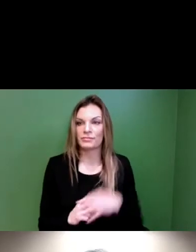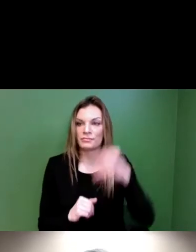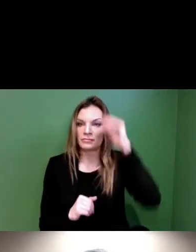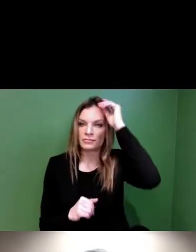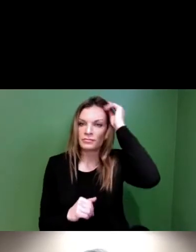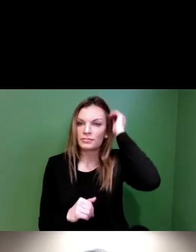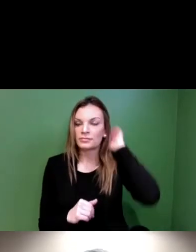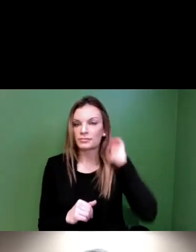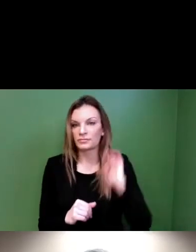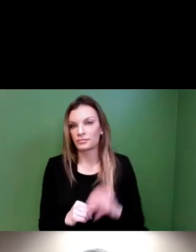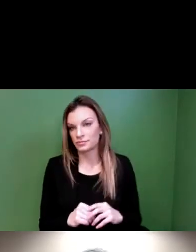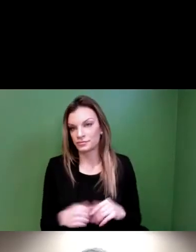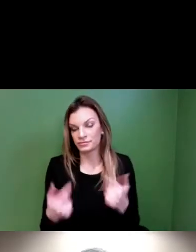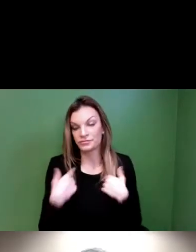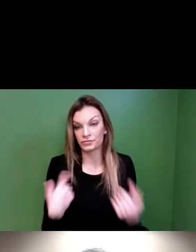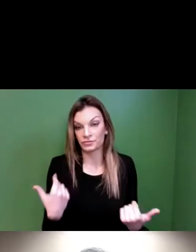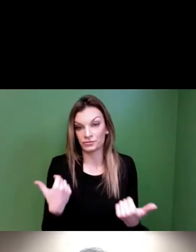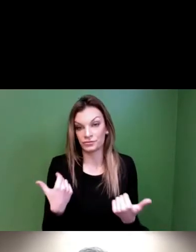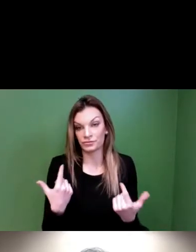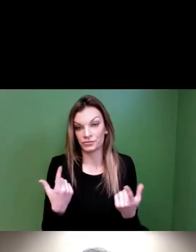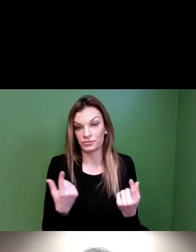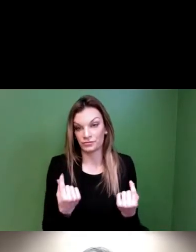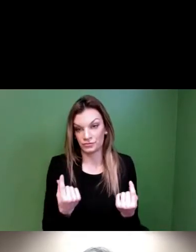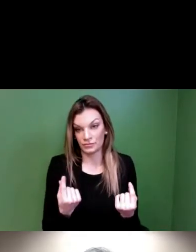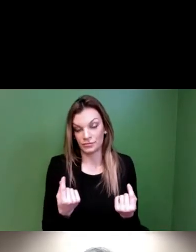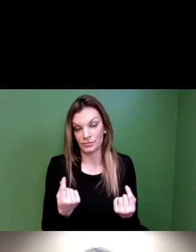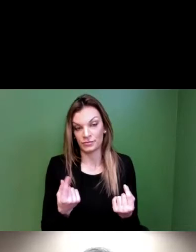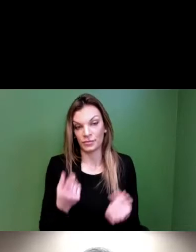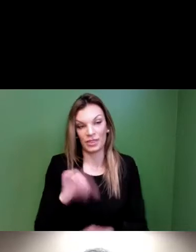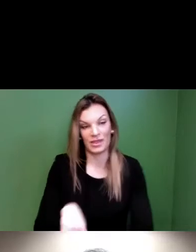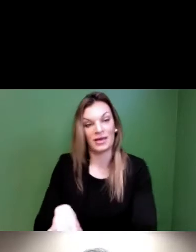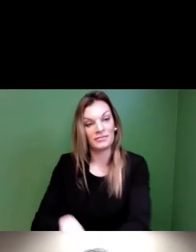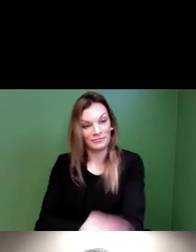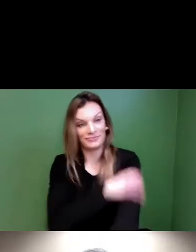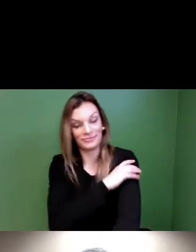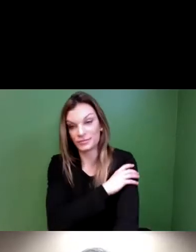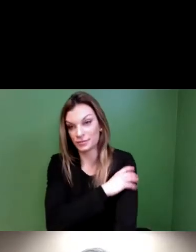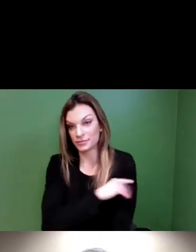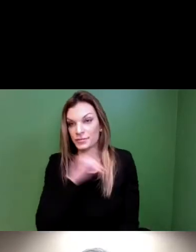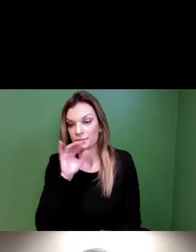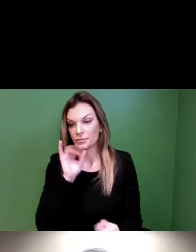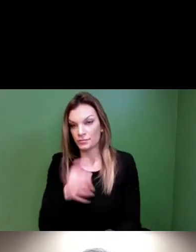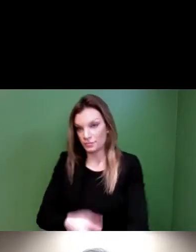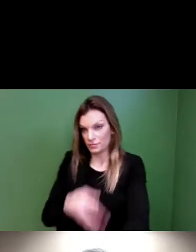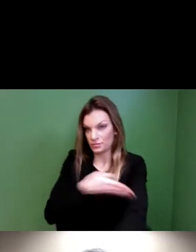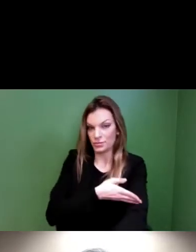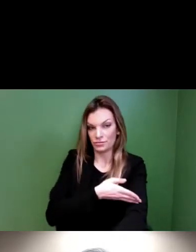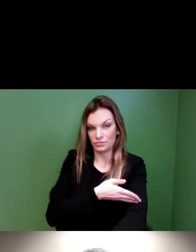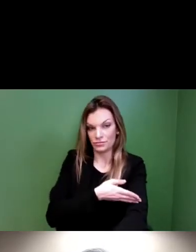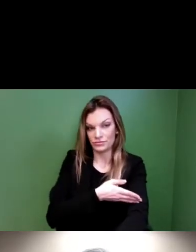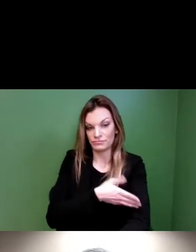And what we're trying to do with the wearable therapy sleeve is to boost that patient's ability